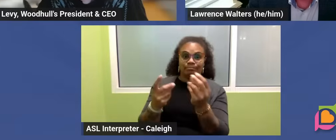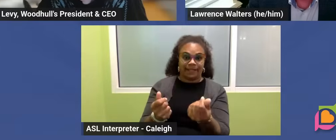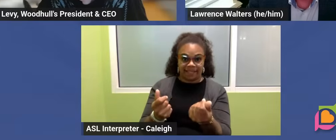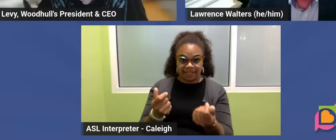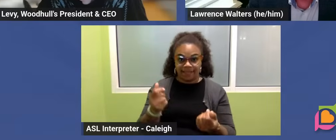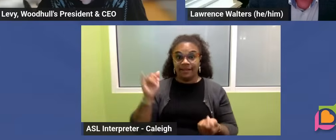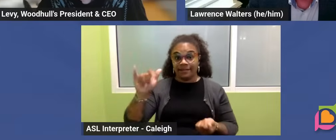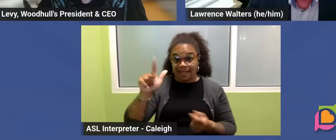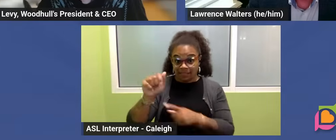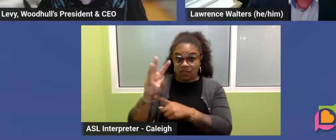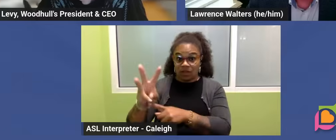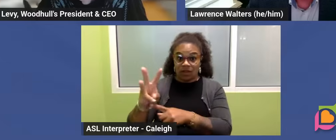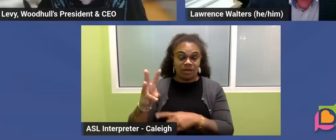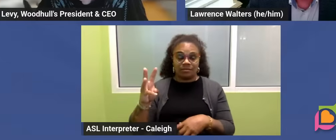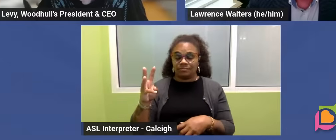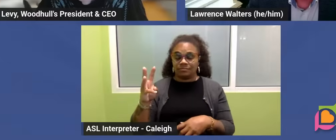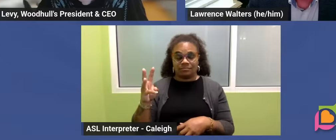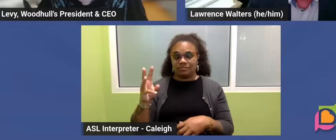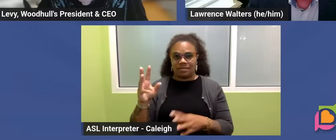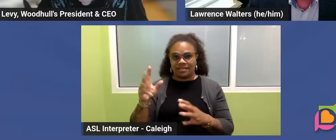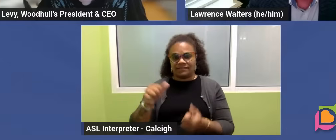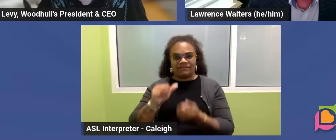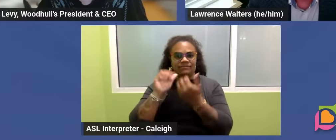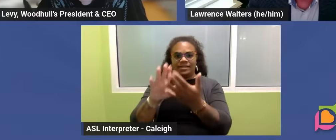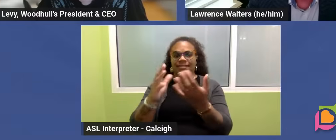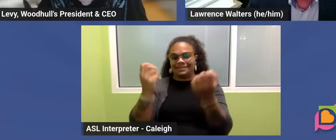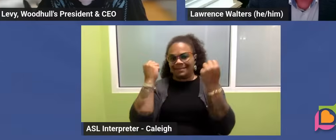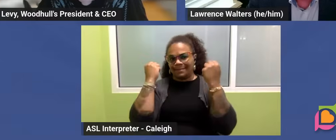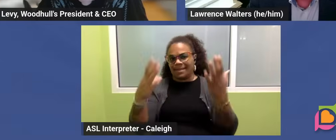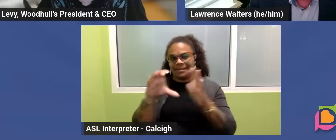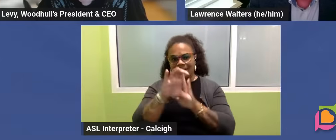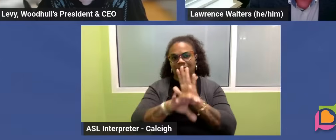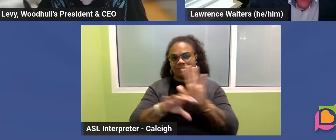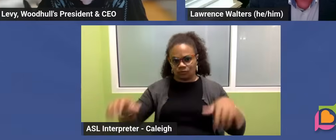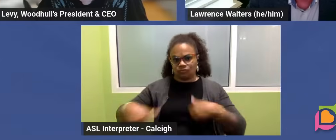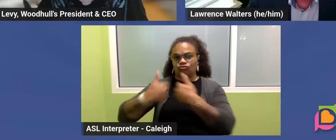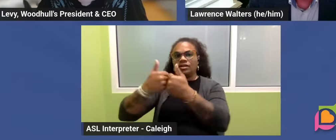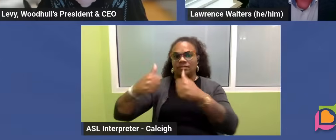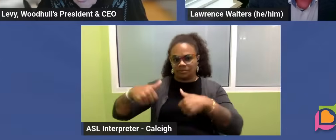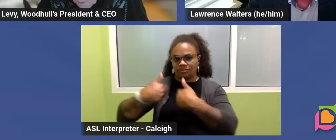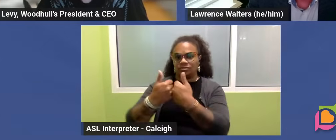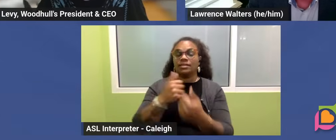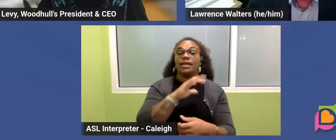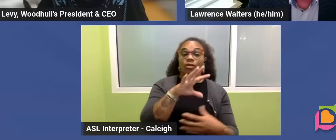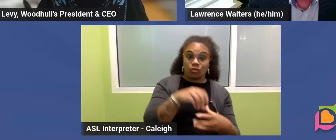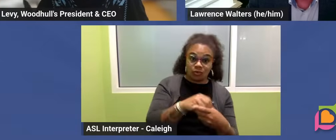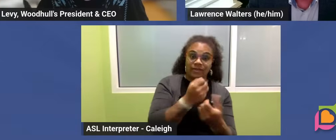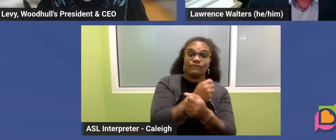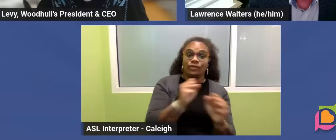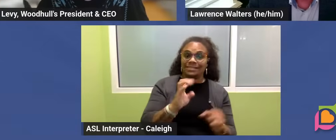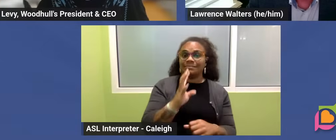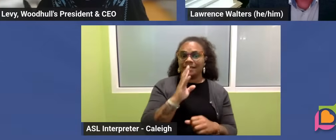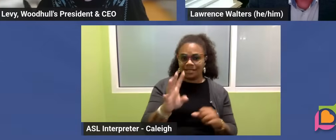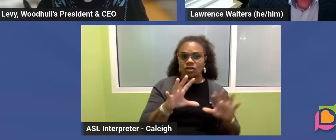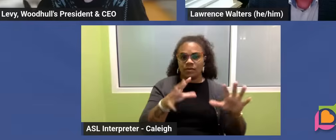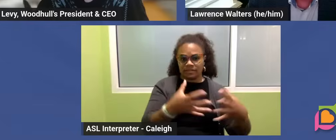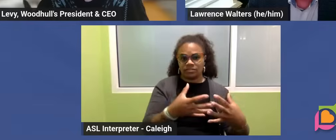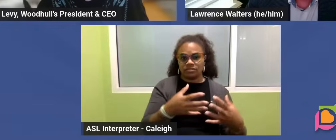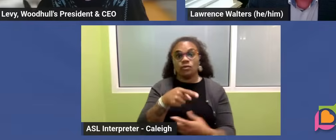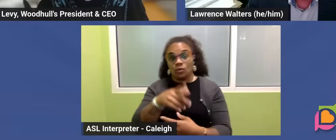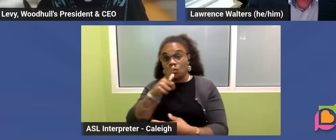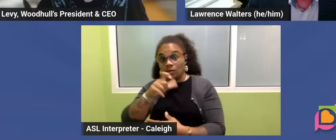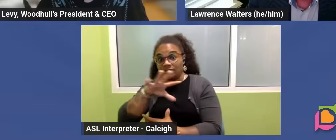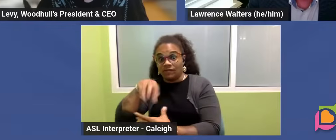law has been subjected to numerous constitutional challenges. The Free Speech Coalition, which was also involved in the Paxton